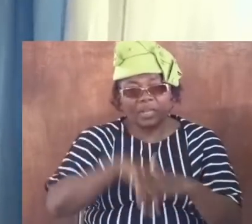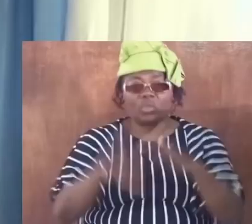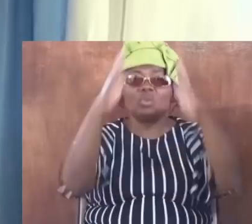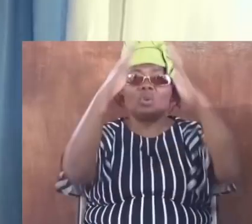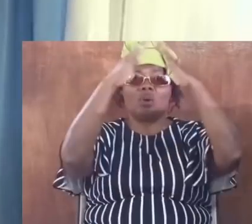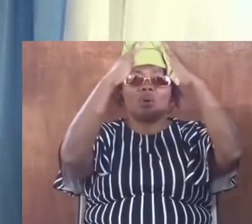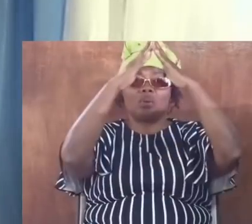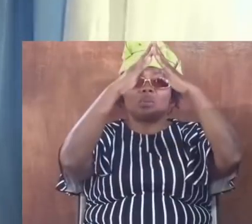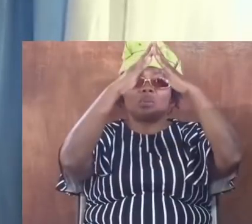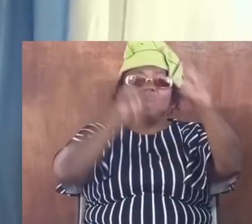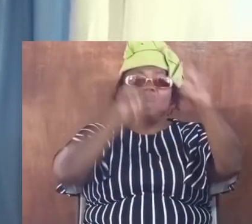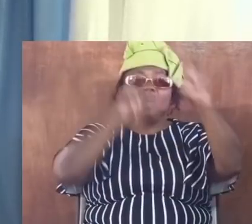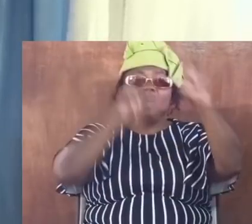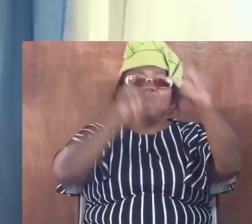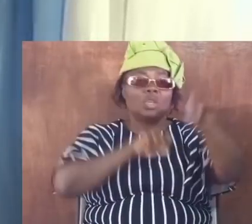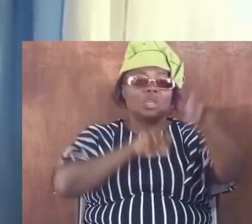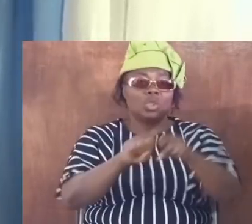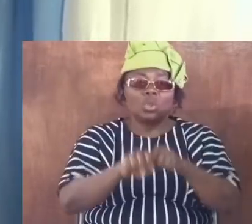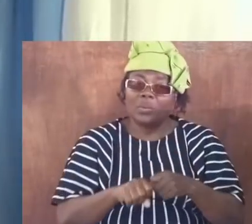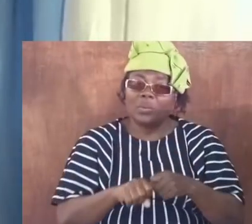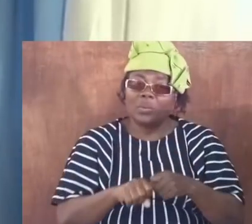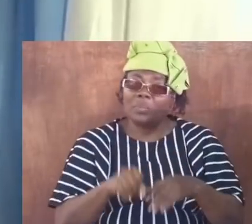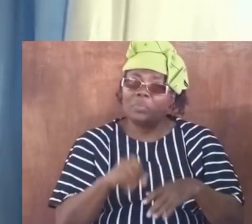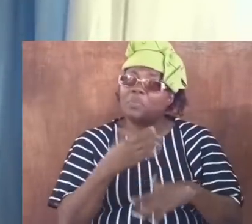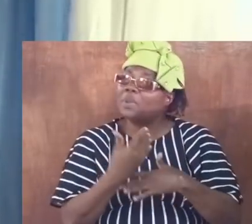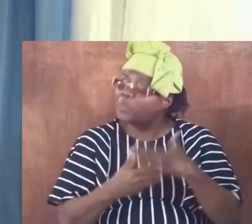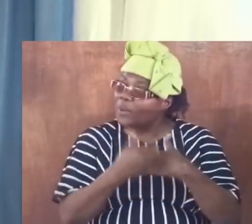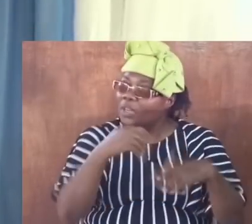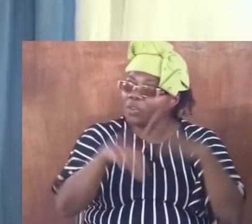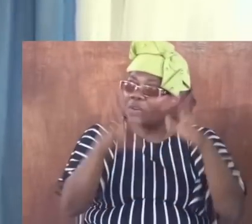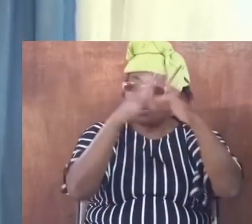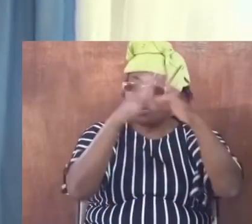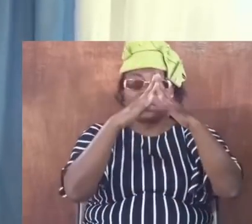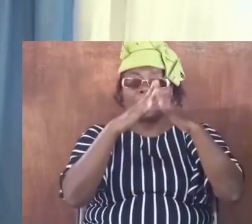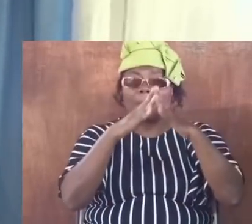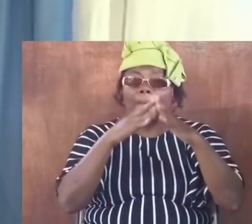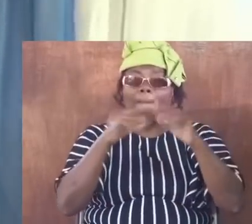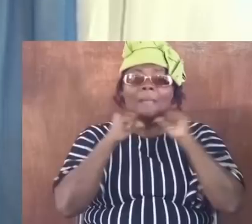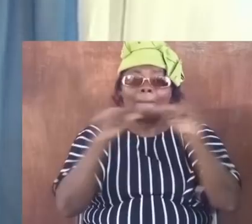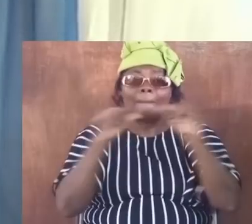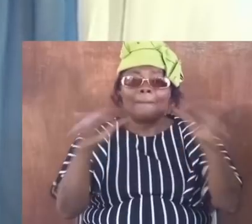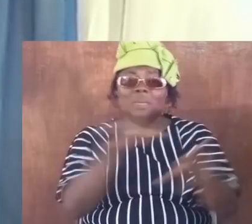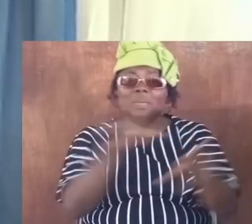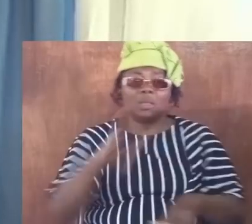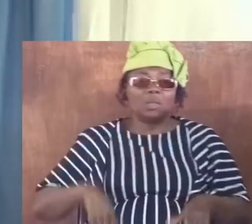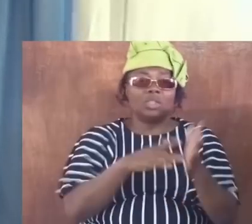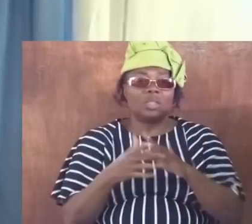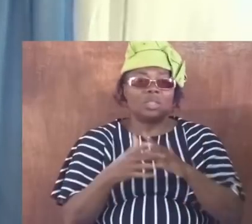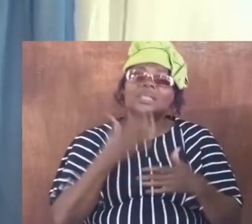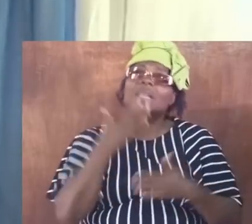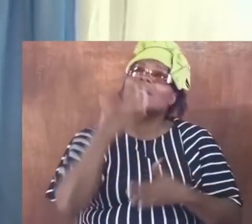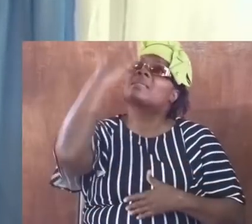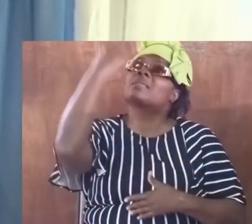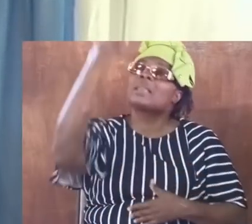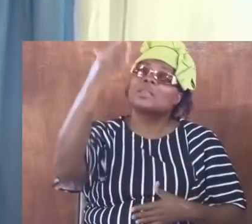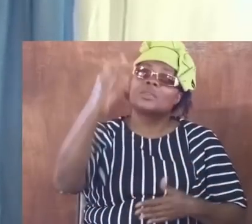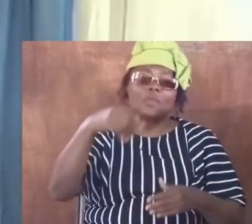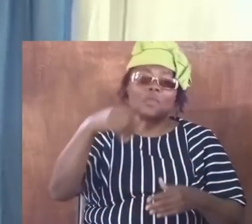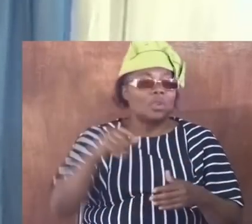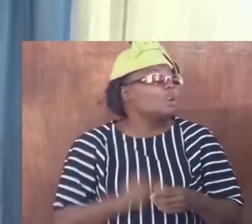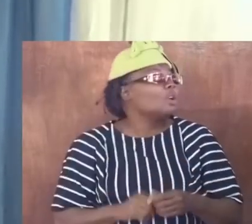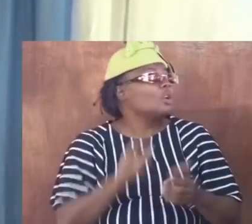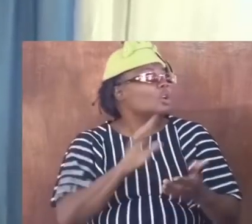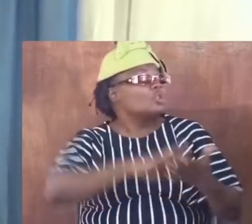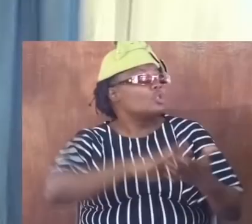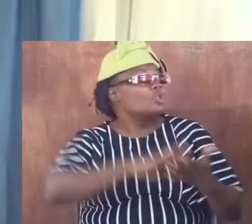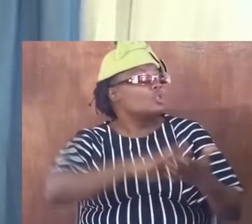that there may be meat in your house. Bless, Lord Jesus God, and sanctify it for your purpose and for your glory.